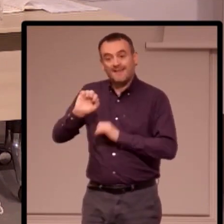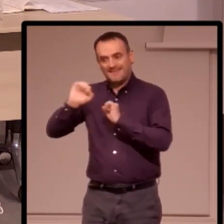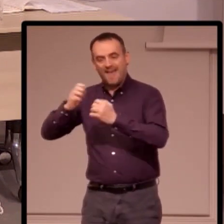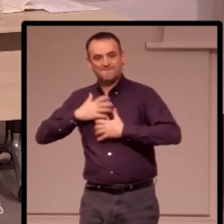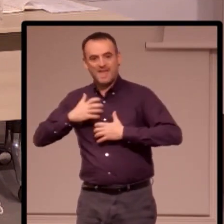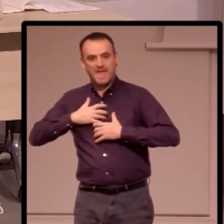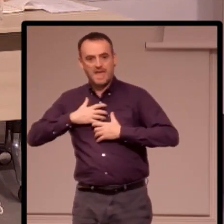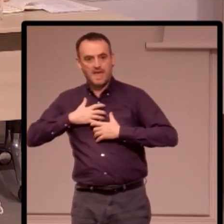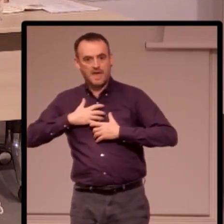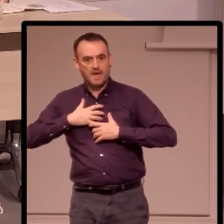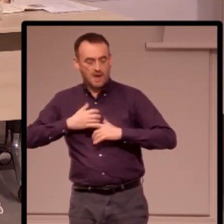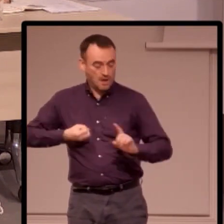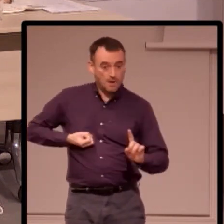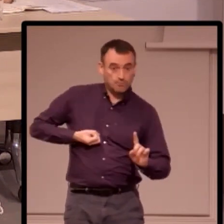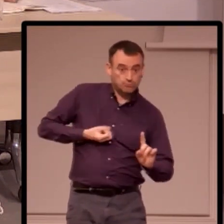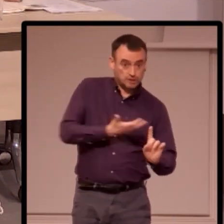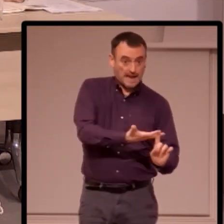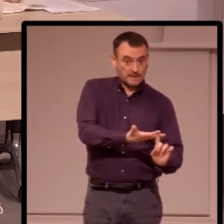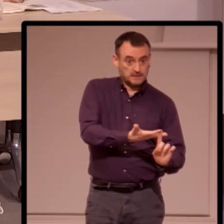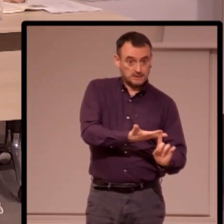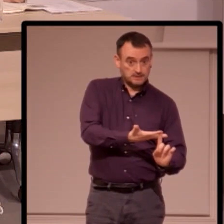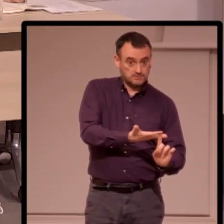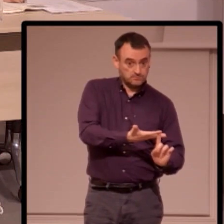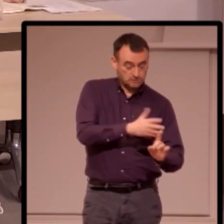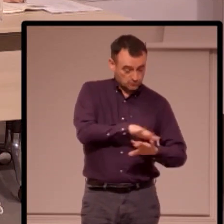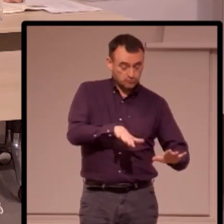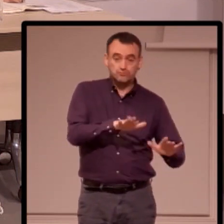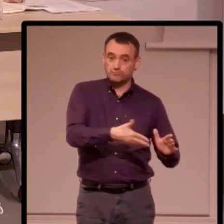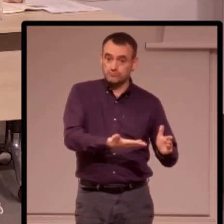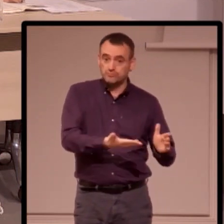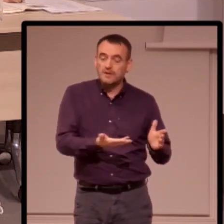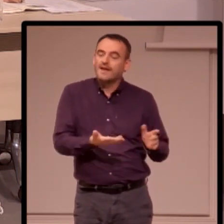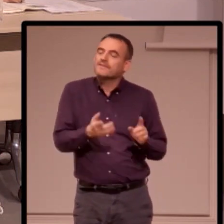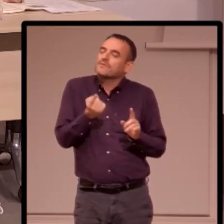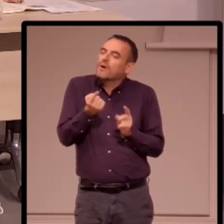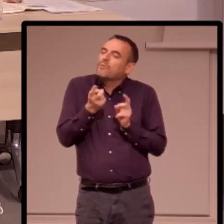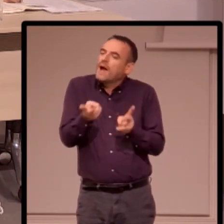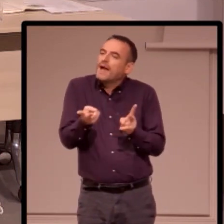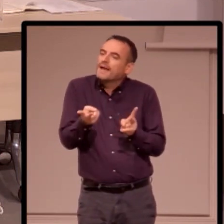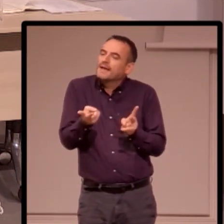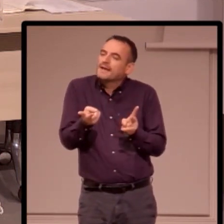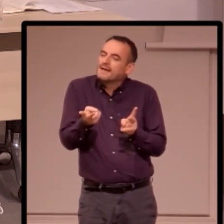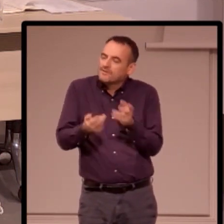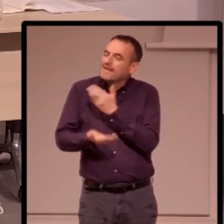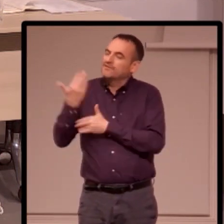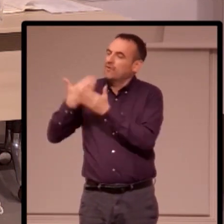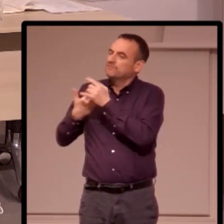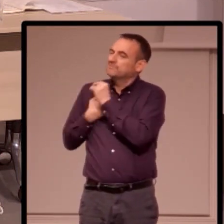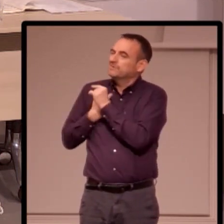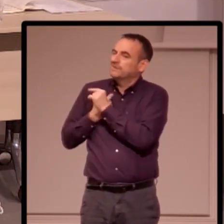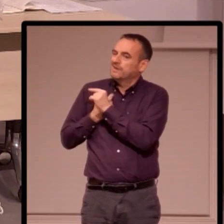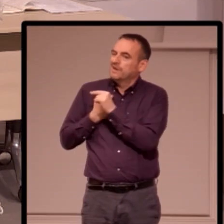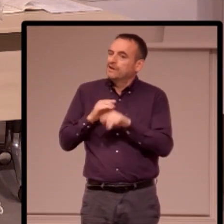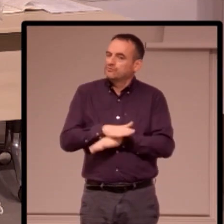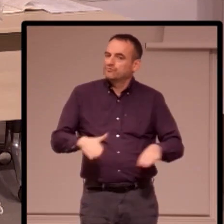of illness onto them. But that's one way that certainly historically